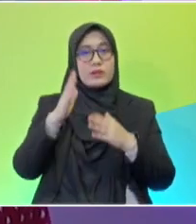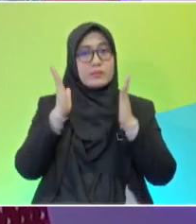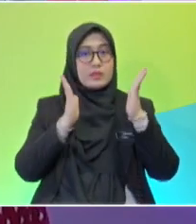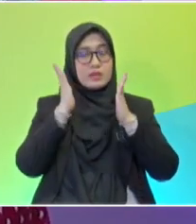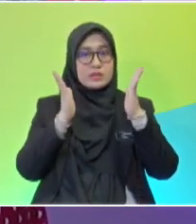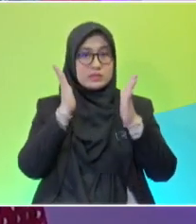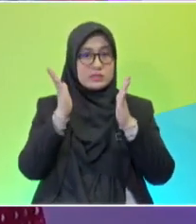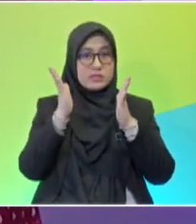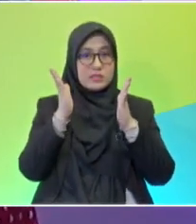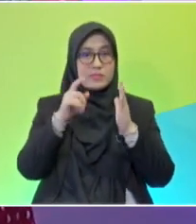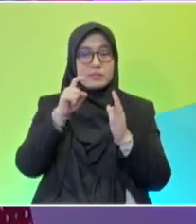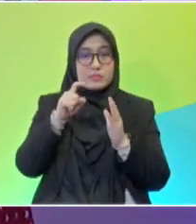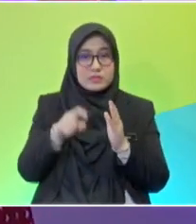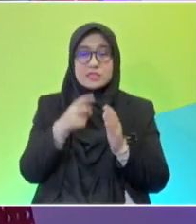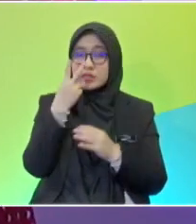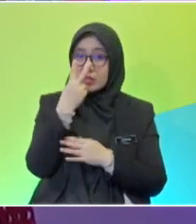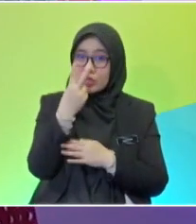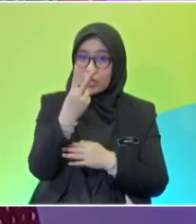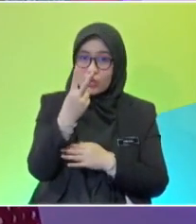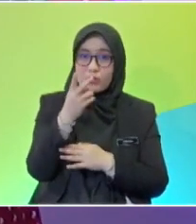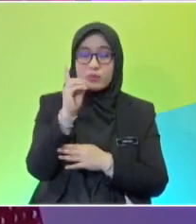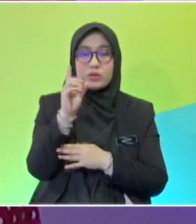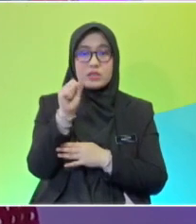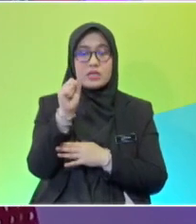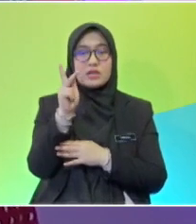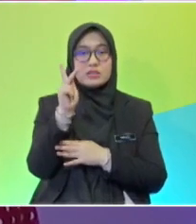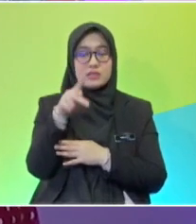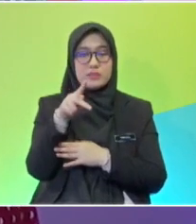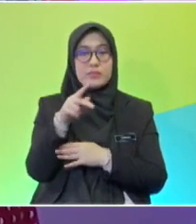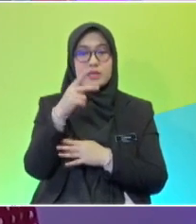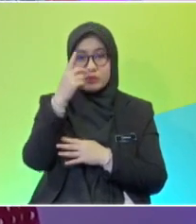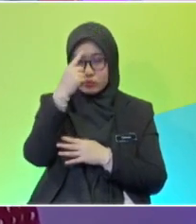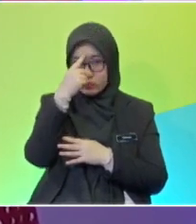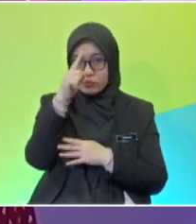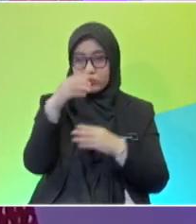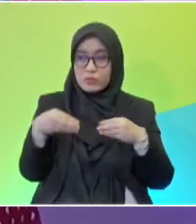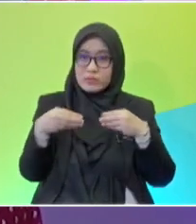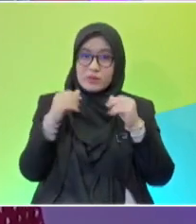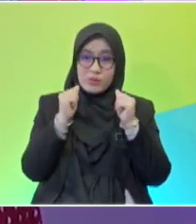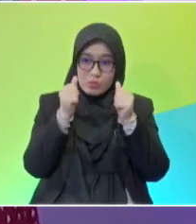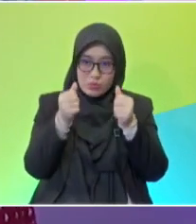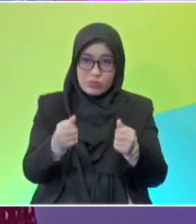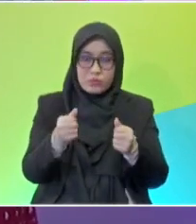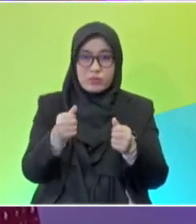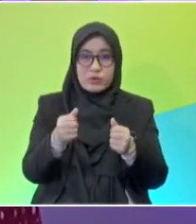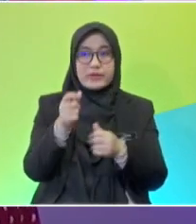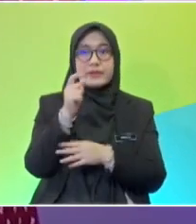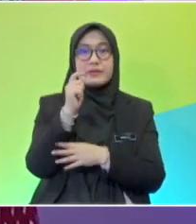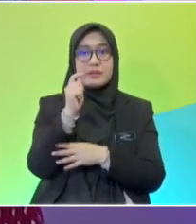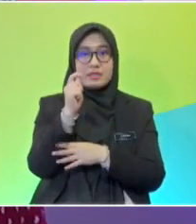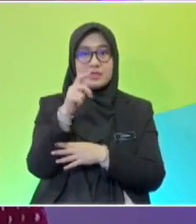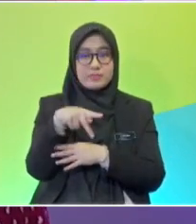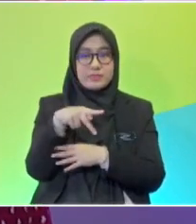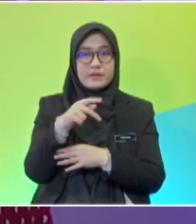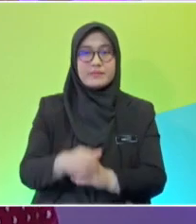to really know how am I going to award a 2, 3, 4 or a 5. All right, teachers? So